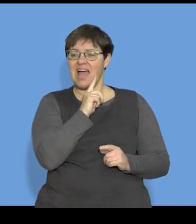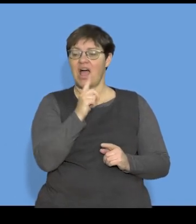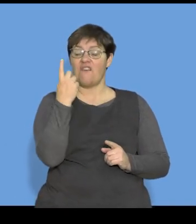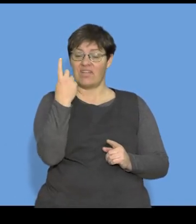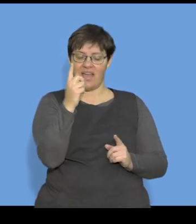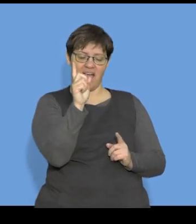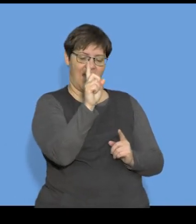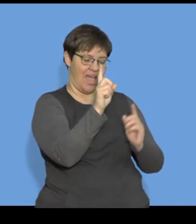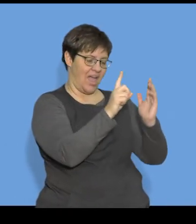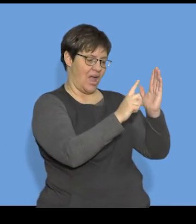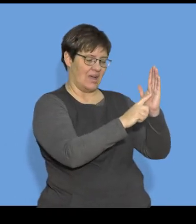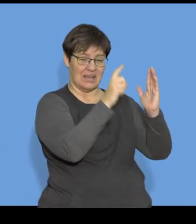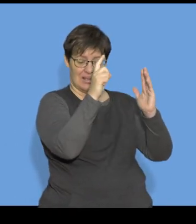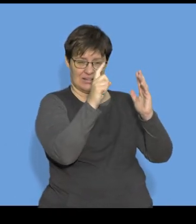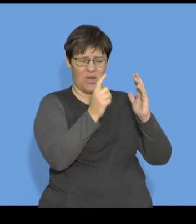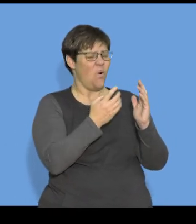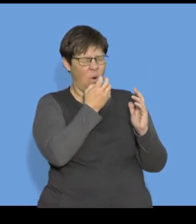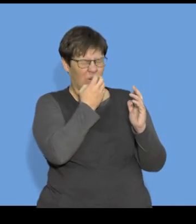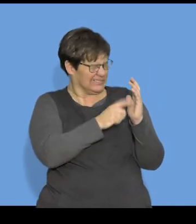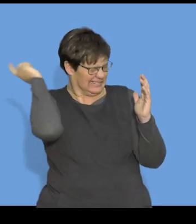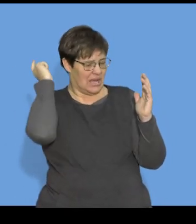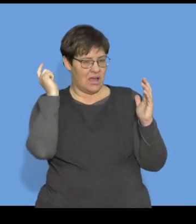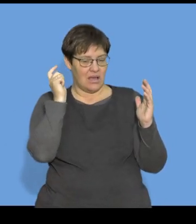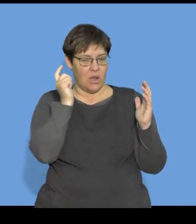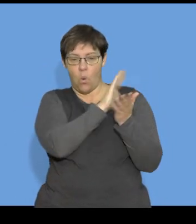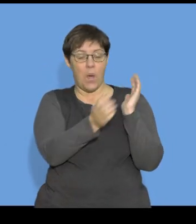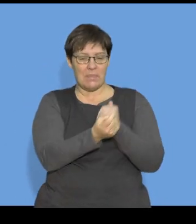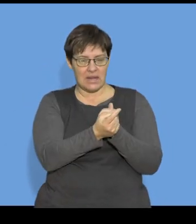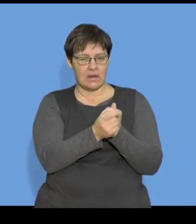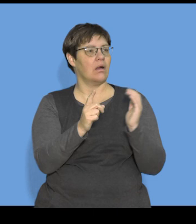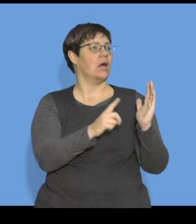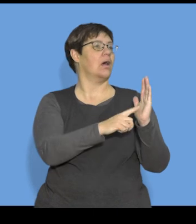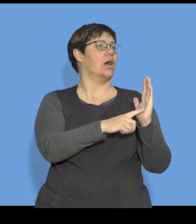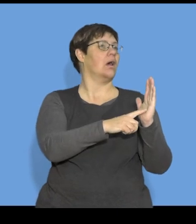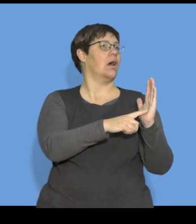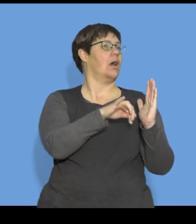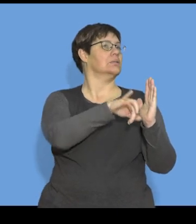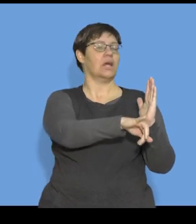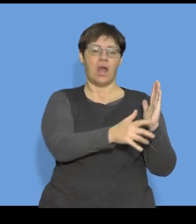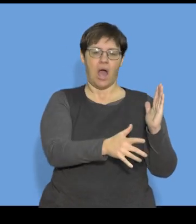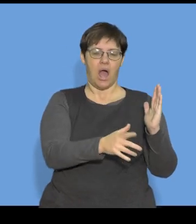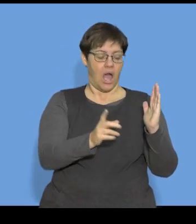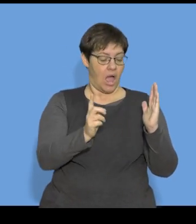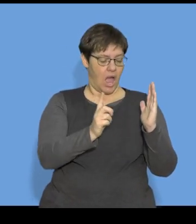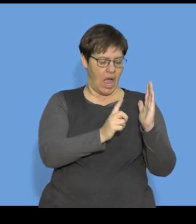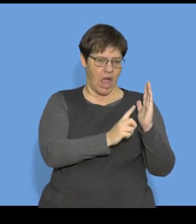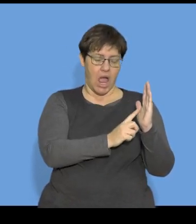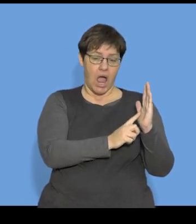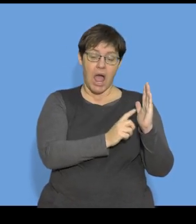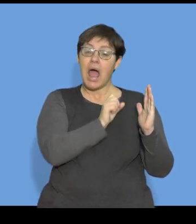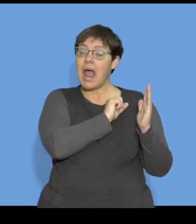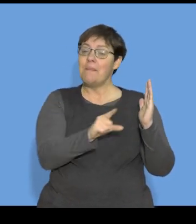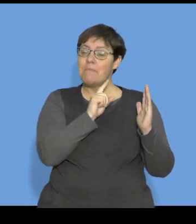your finger that touches the hot part, and what is going to happen? The impulse will be